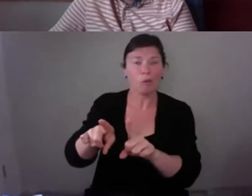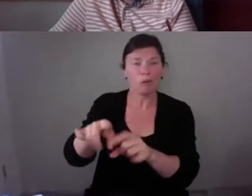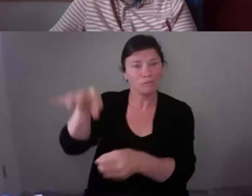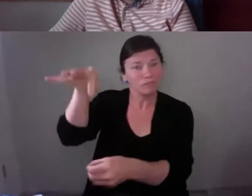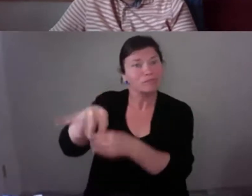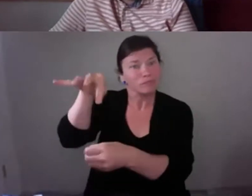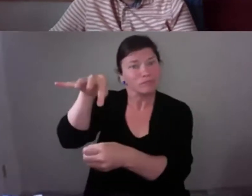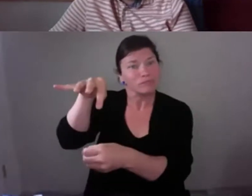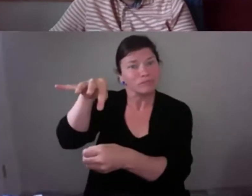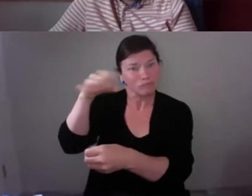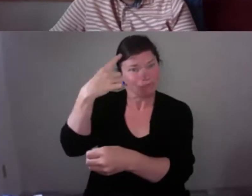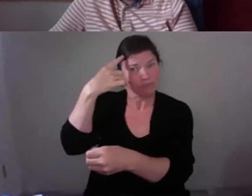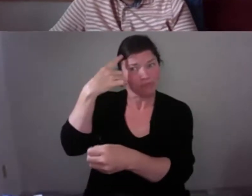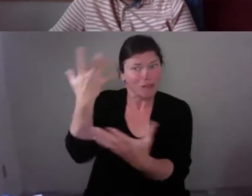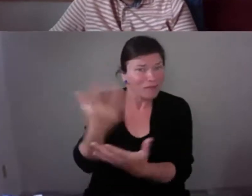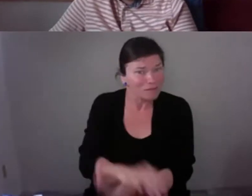go and vote.